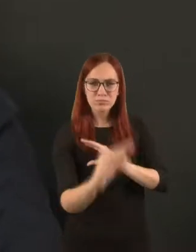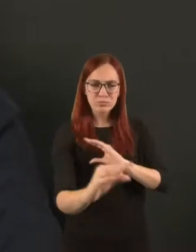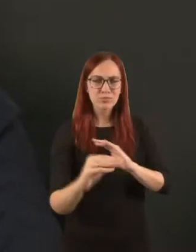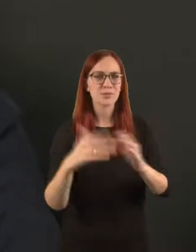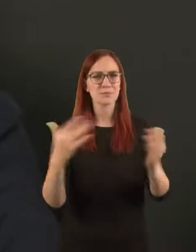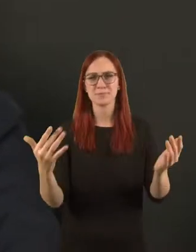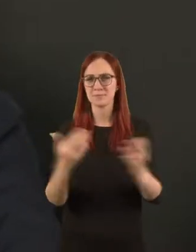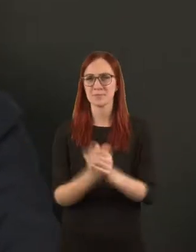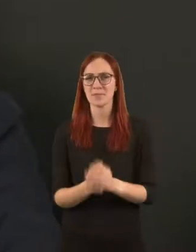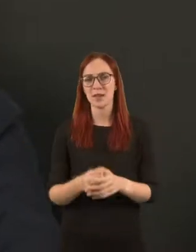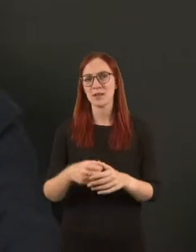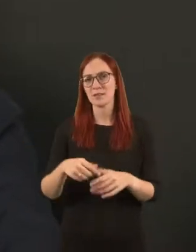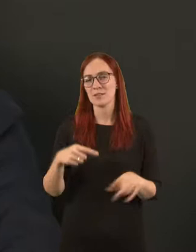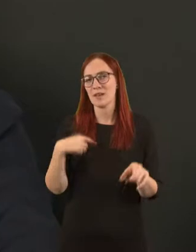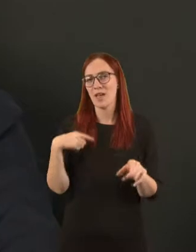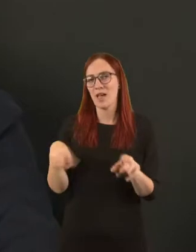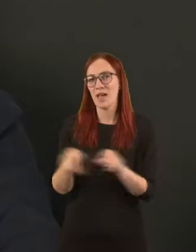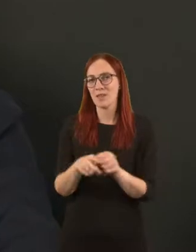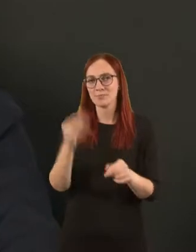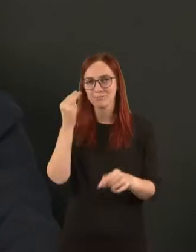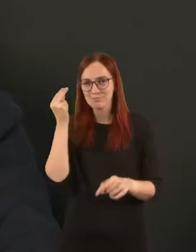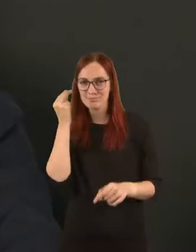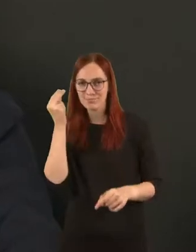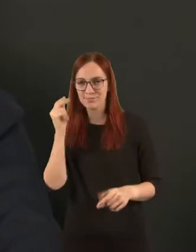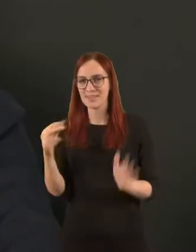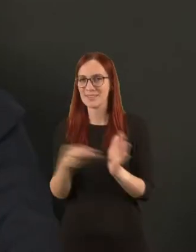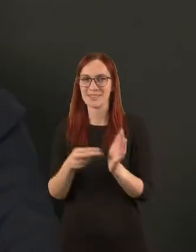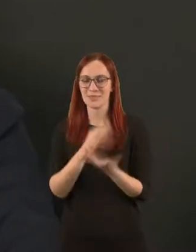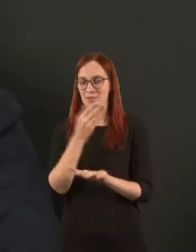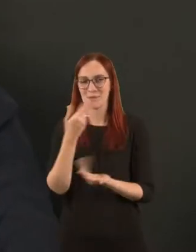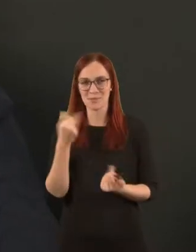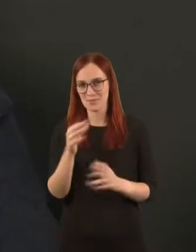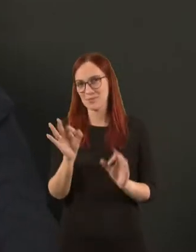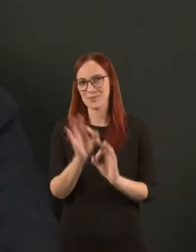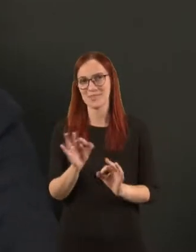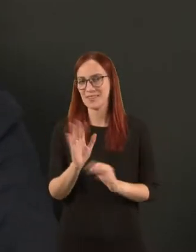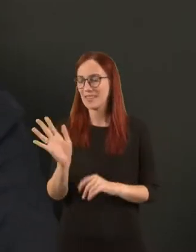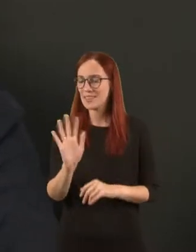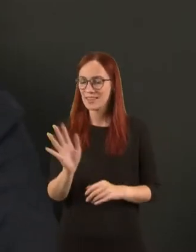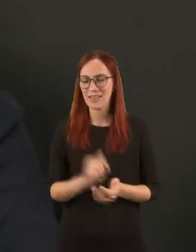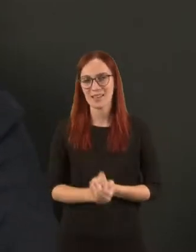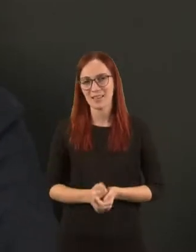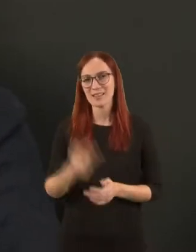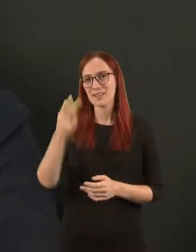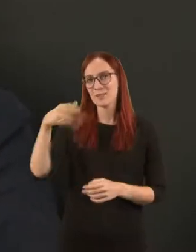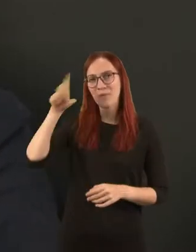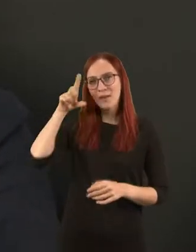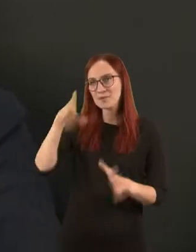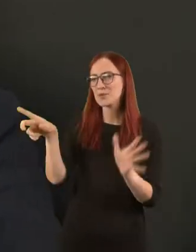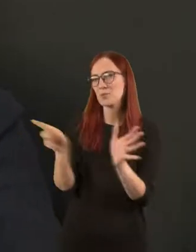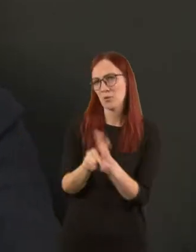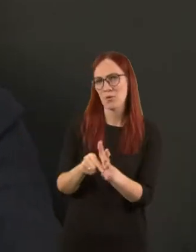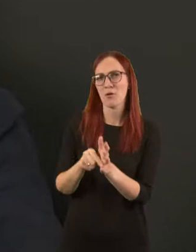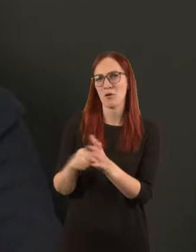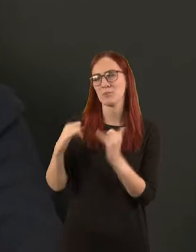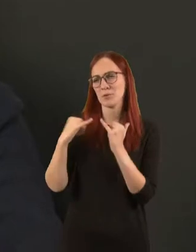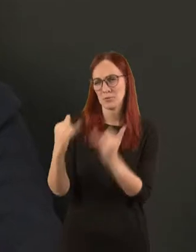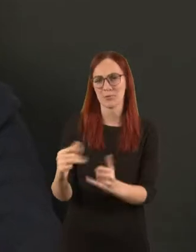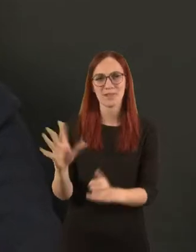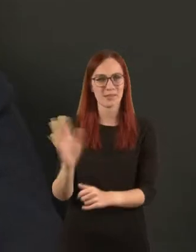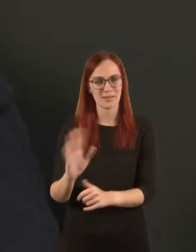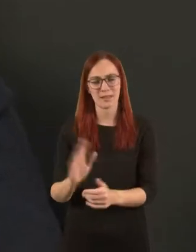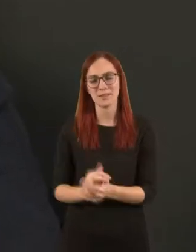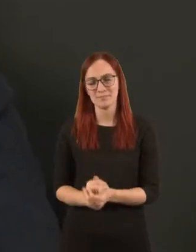and water supplies and other utility systems, their building